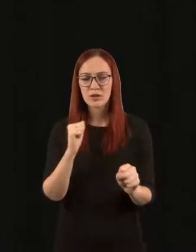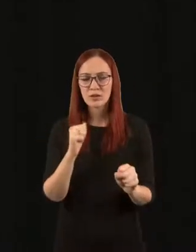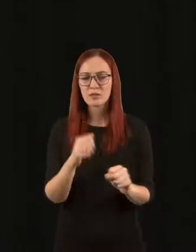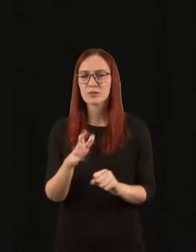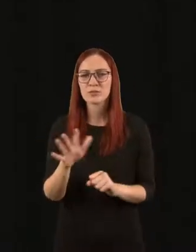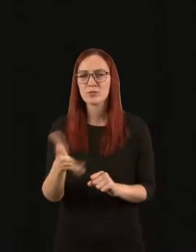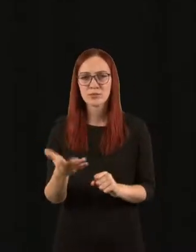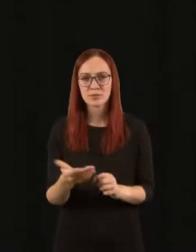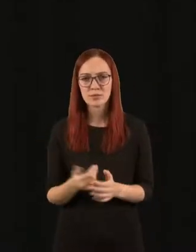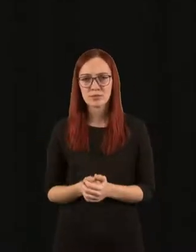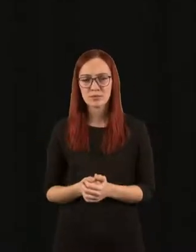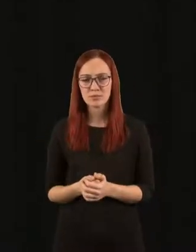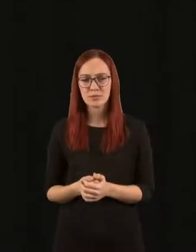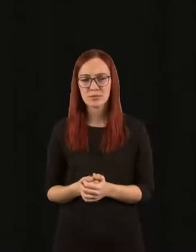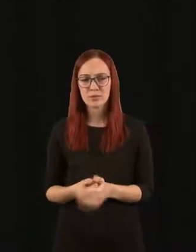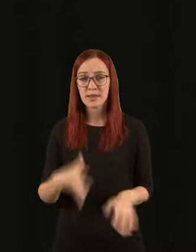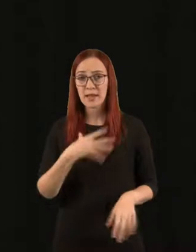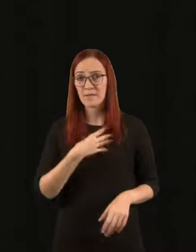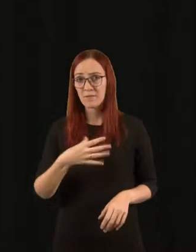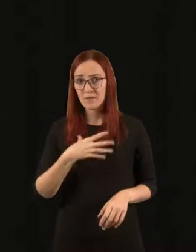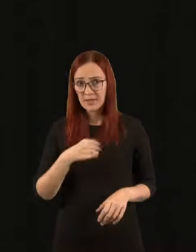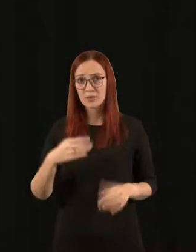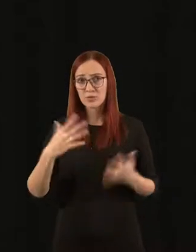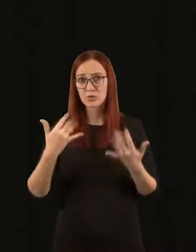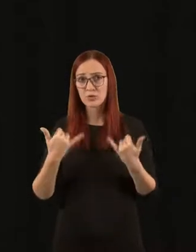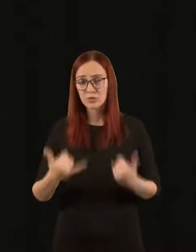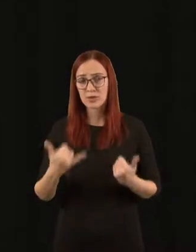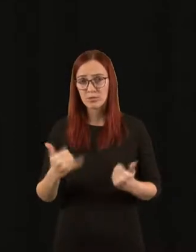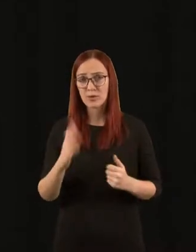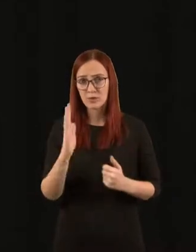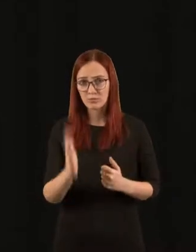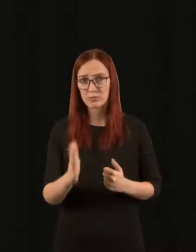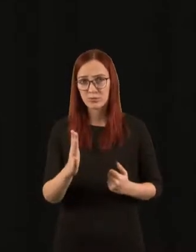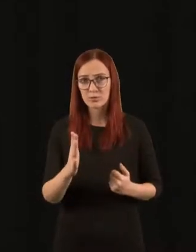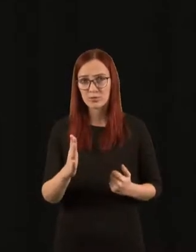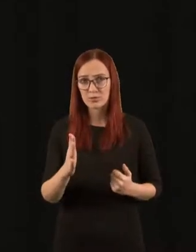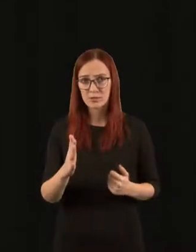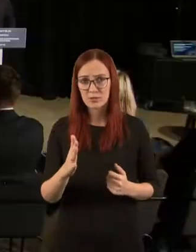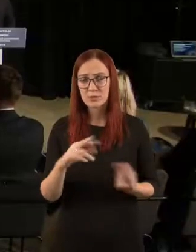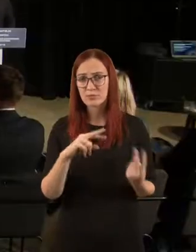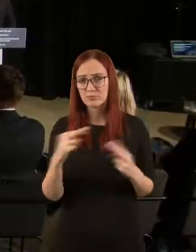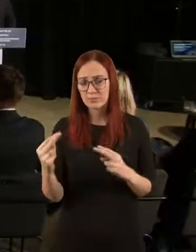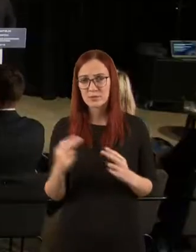not using the microphone. Our apologies.